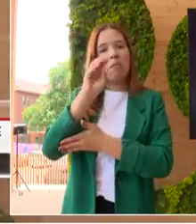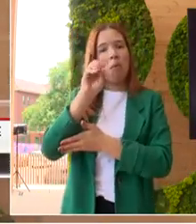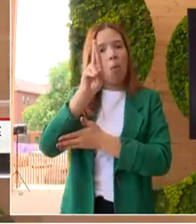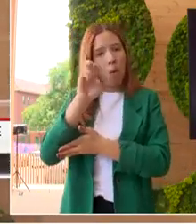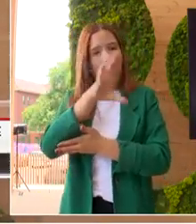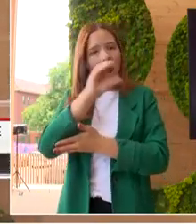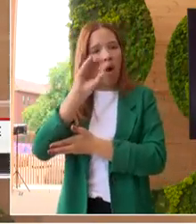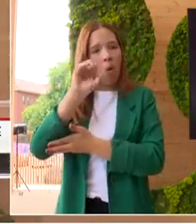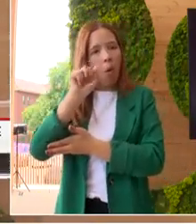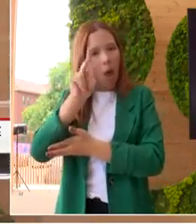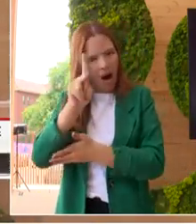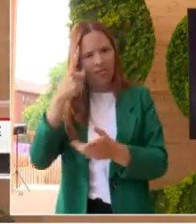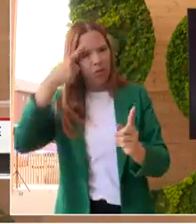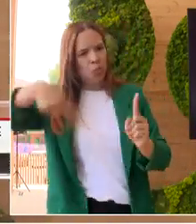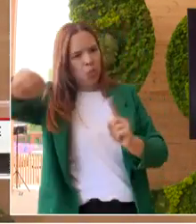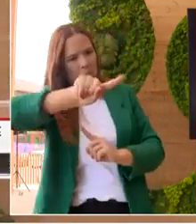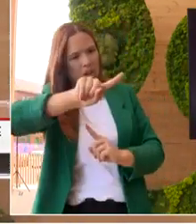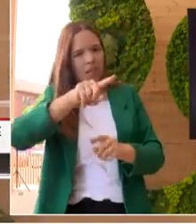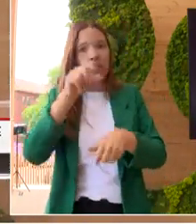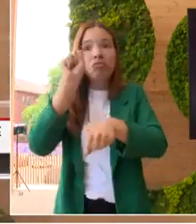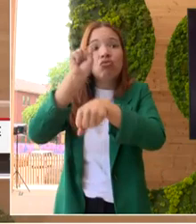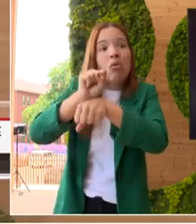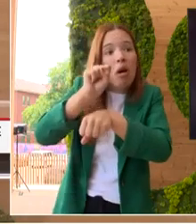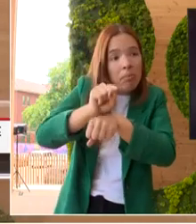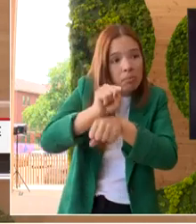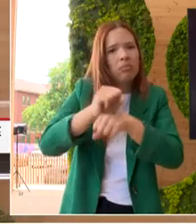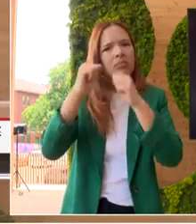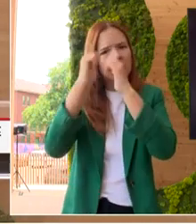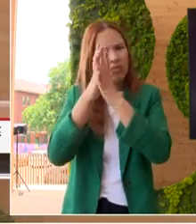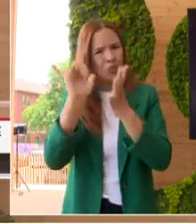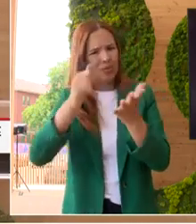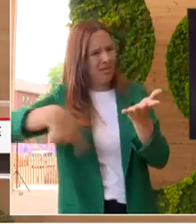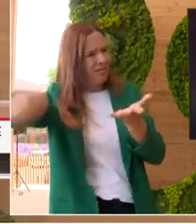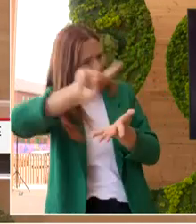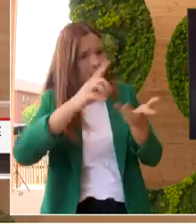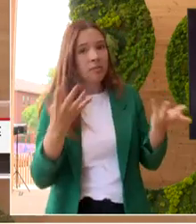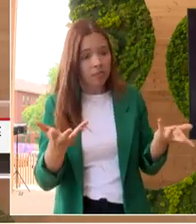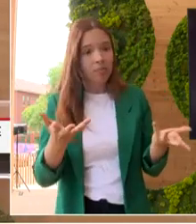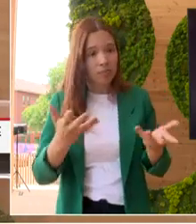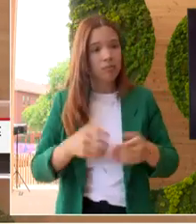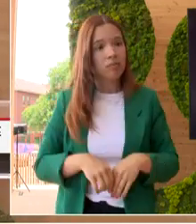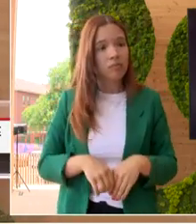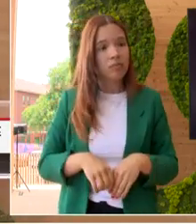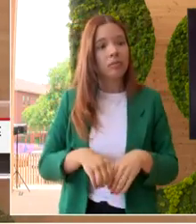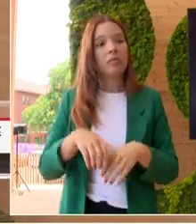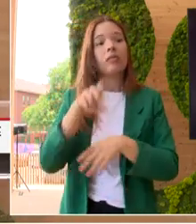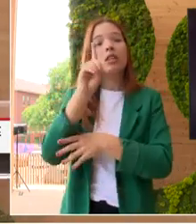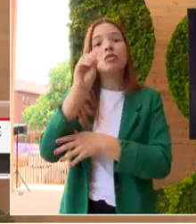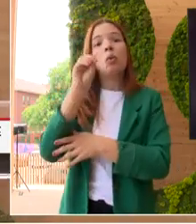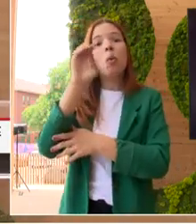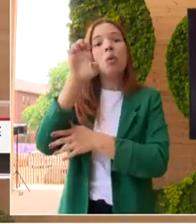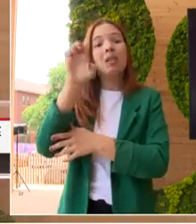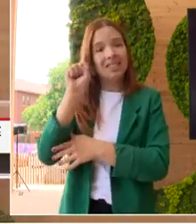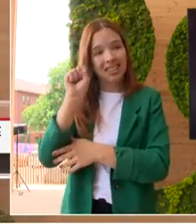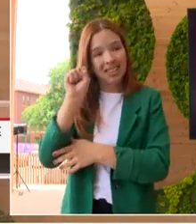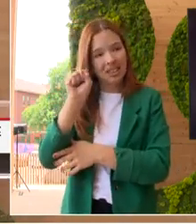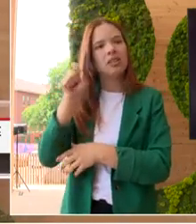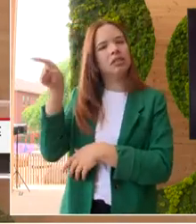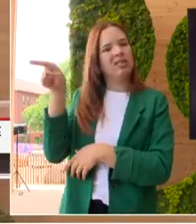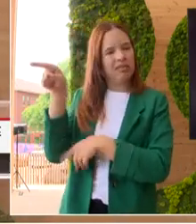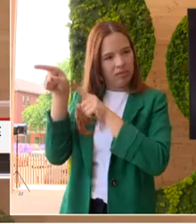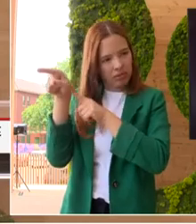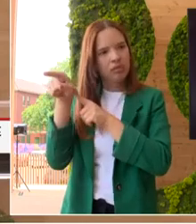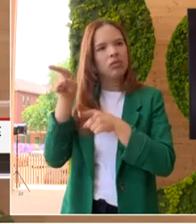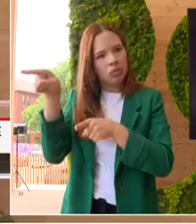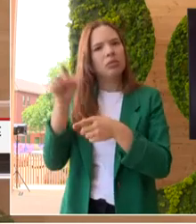created. Part of those jobs will go to DOES clients to make sure that they